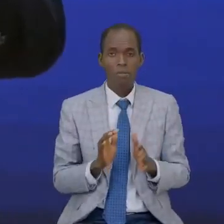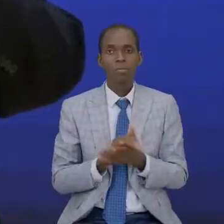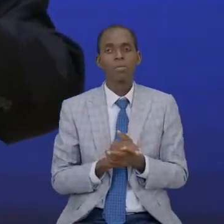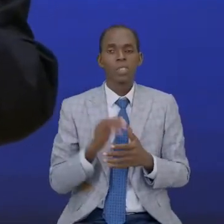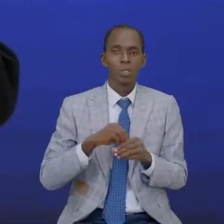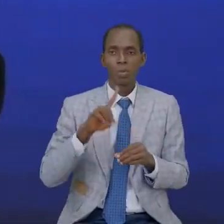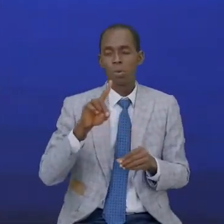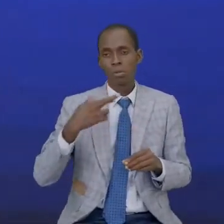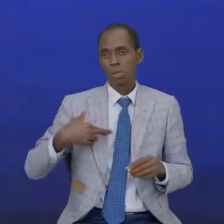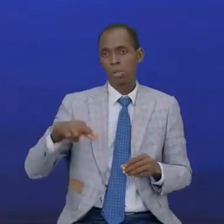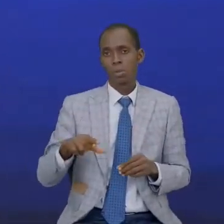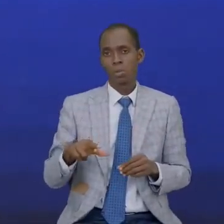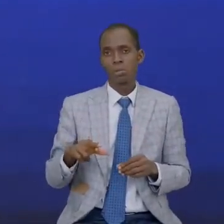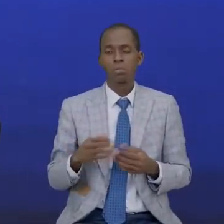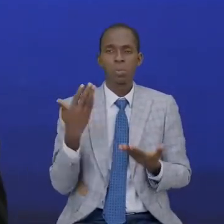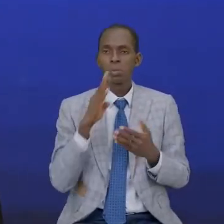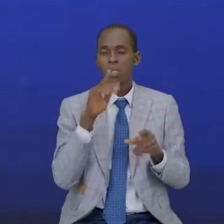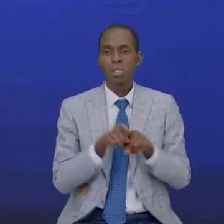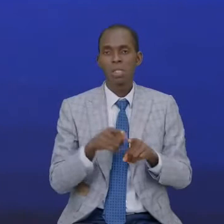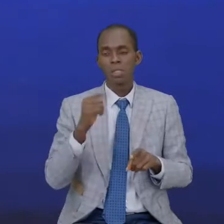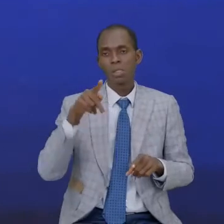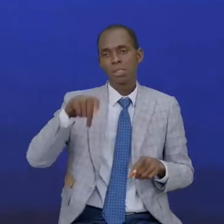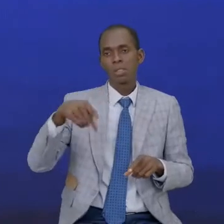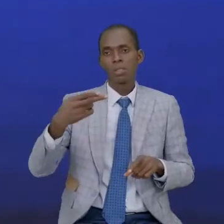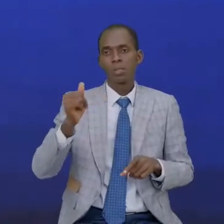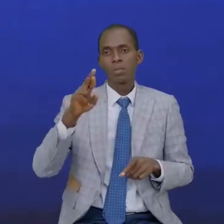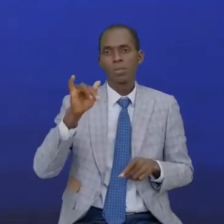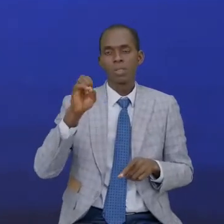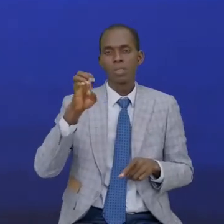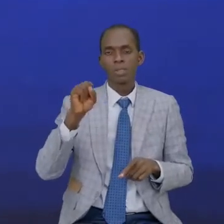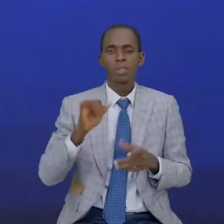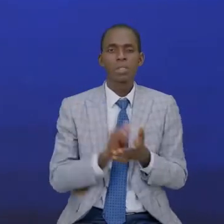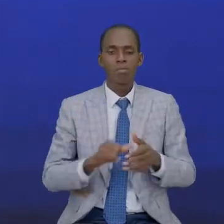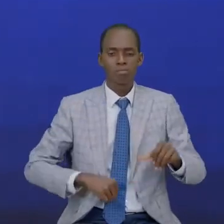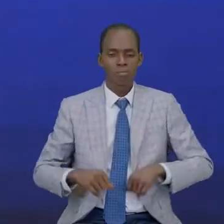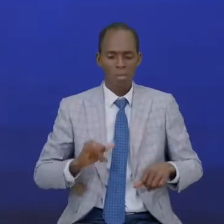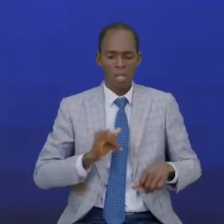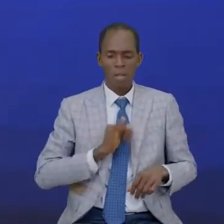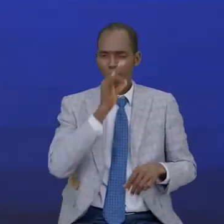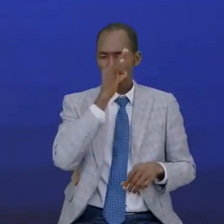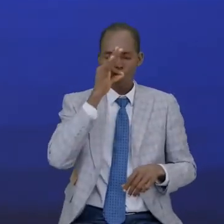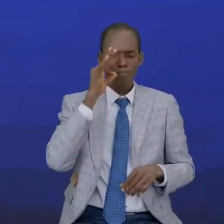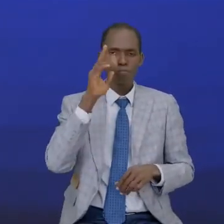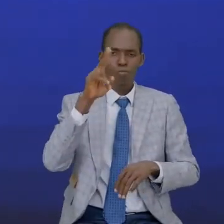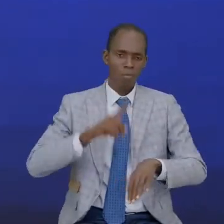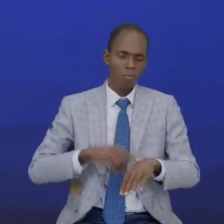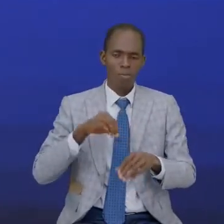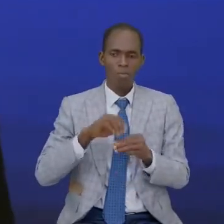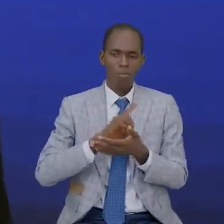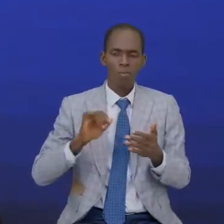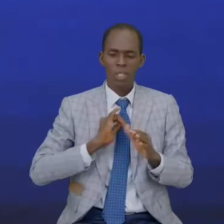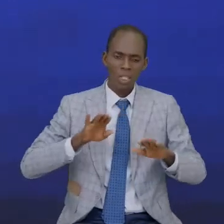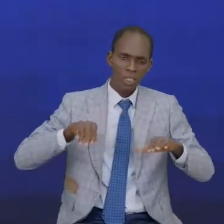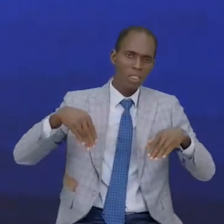religion, maybe you were like the Pharisees. I fast twice in the week. I pay tithes of all